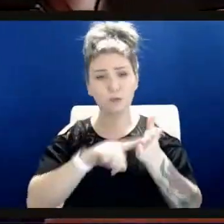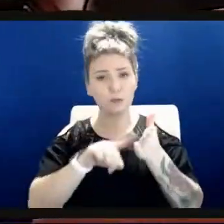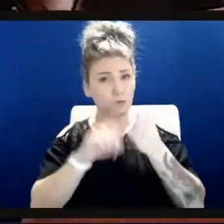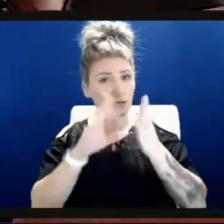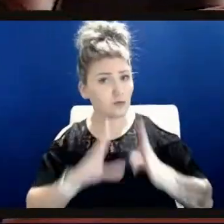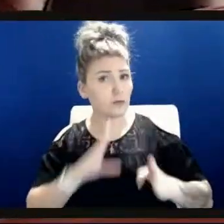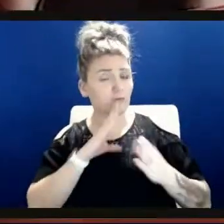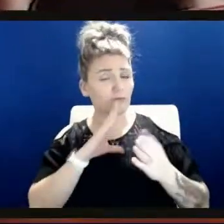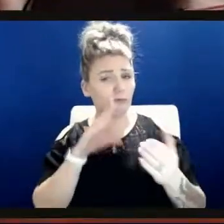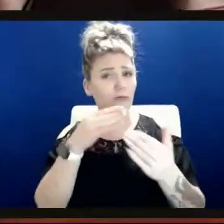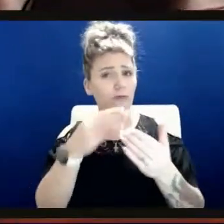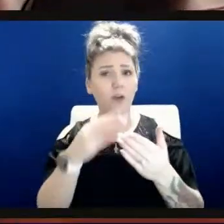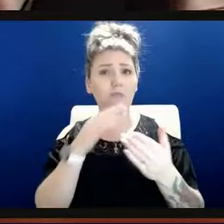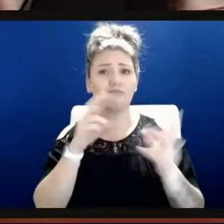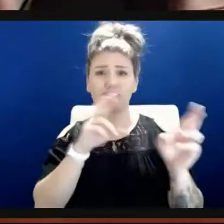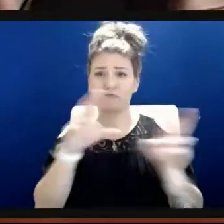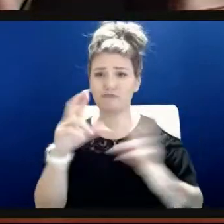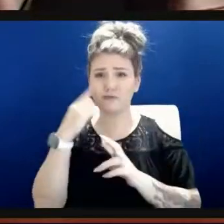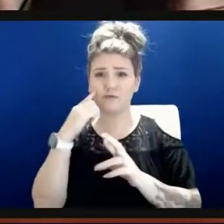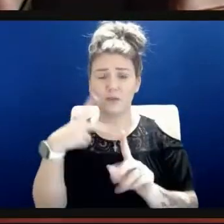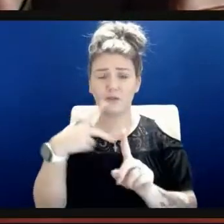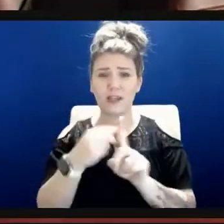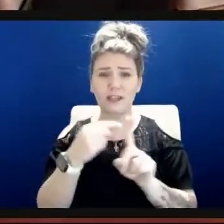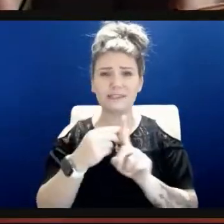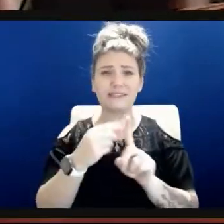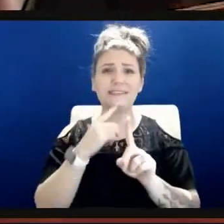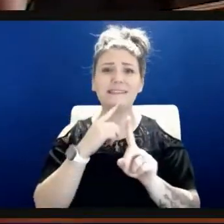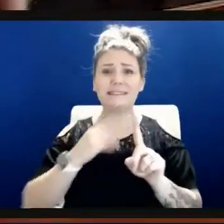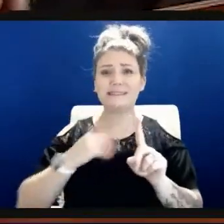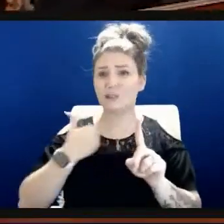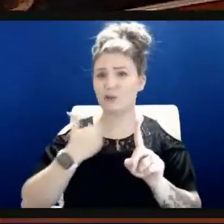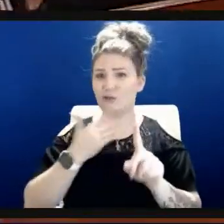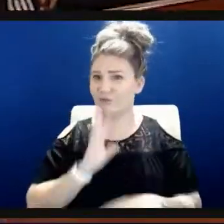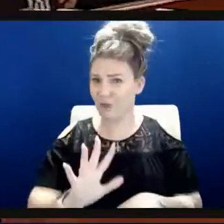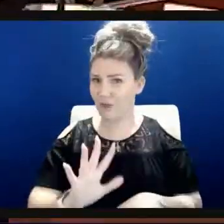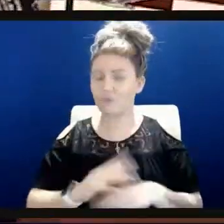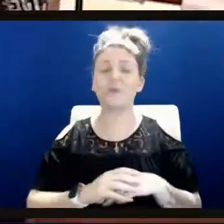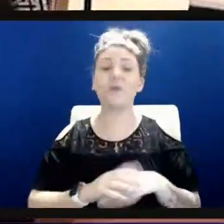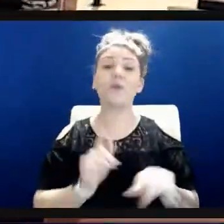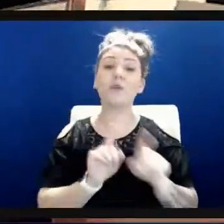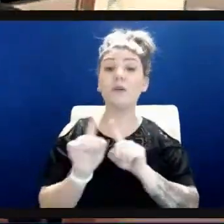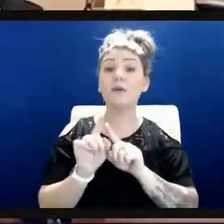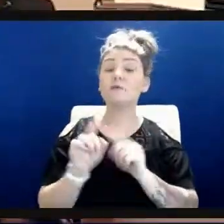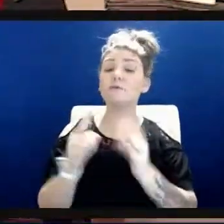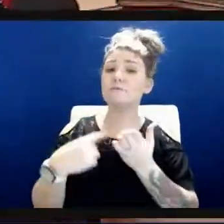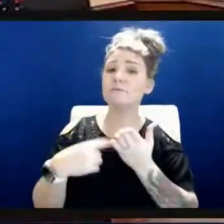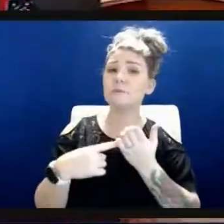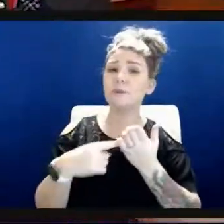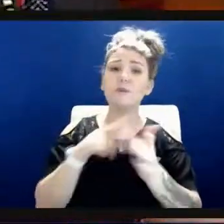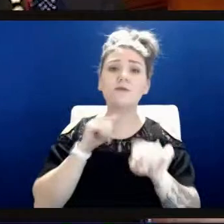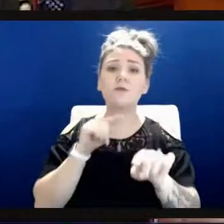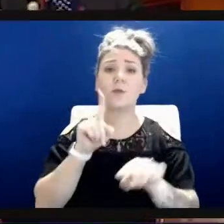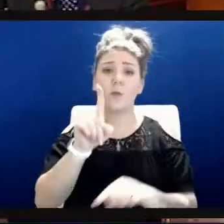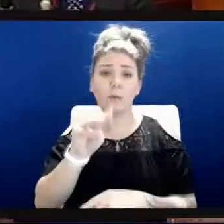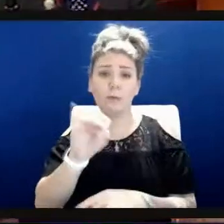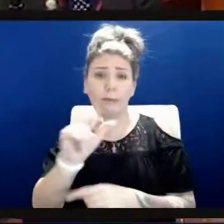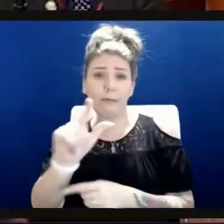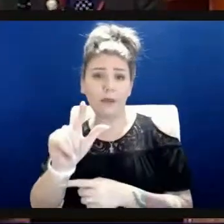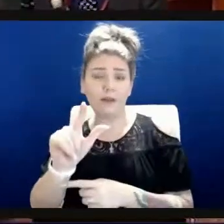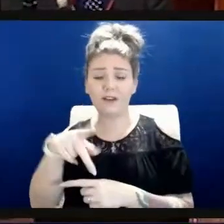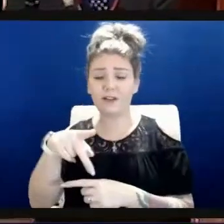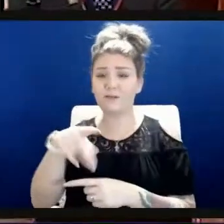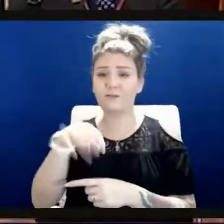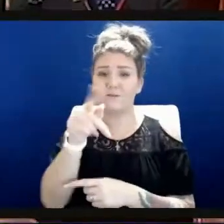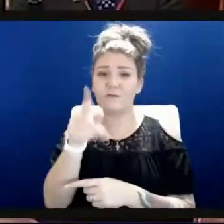vaccine ready for children under the age of 5. He also talked about ordering 1 million of Pfizer's antiviral